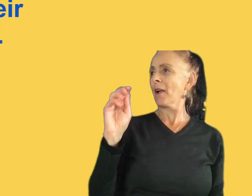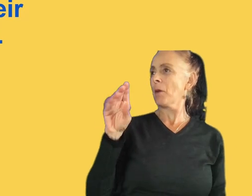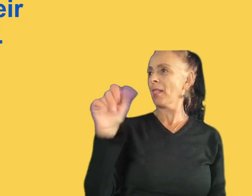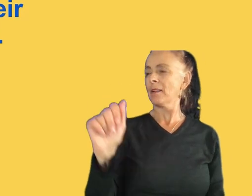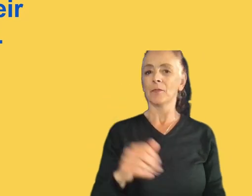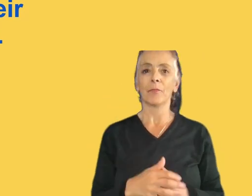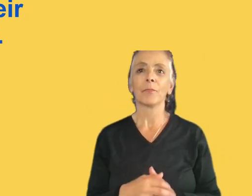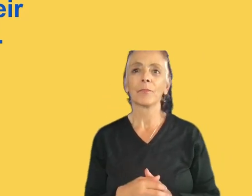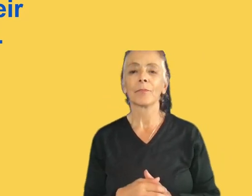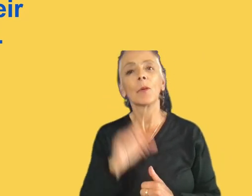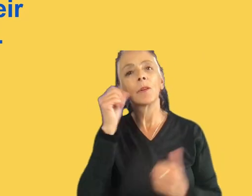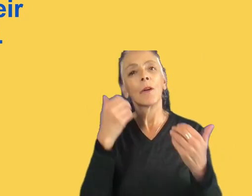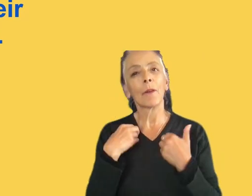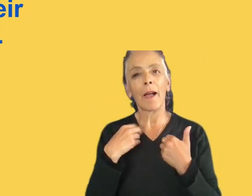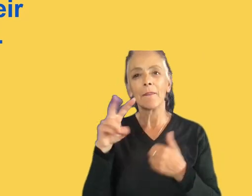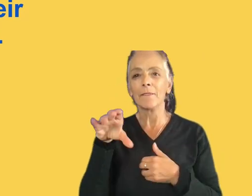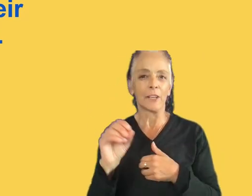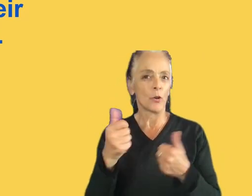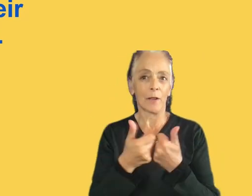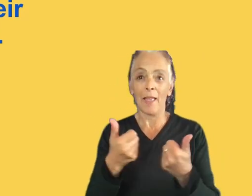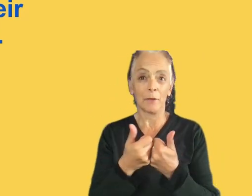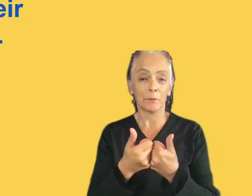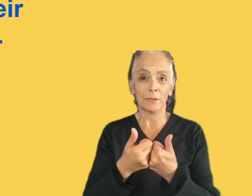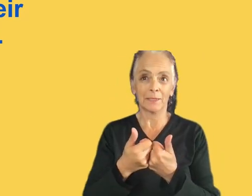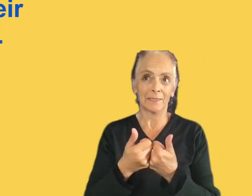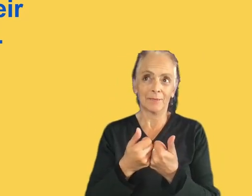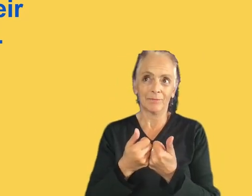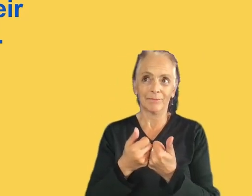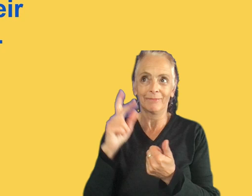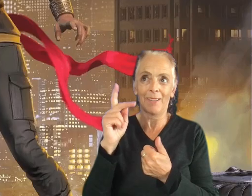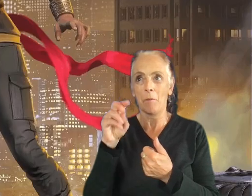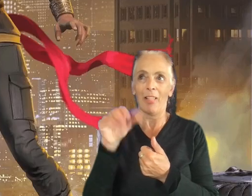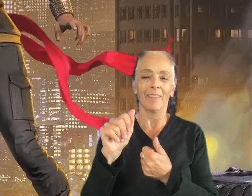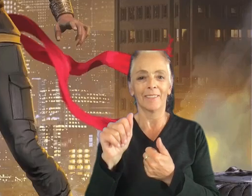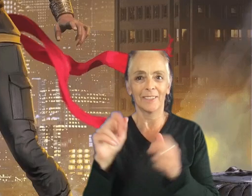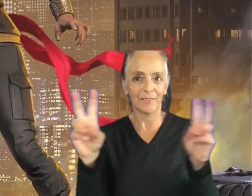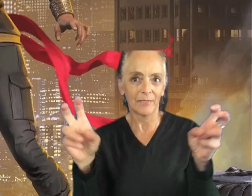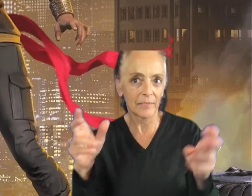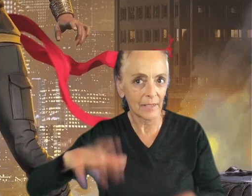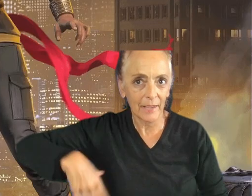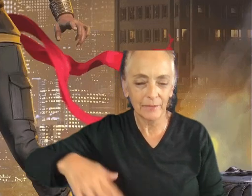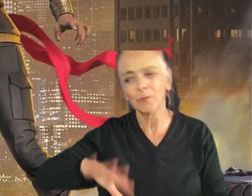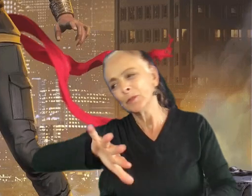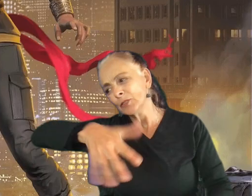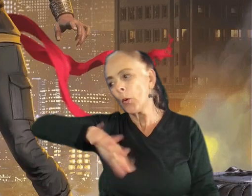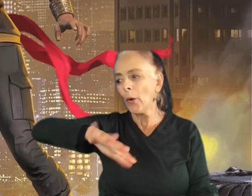We don't have our video games version of Kamala Khan yet. I mean, we kind of